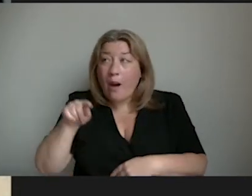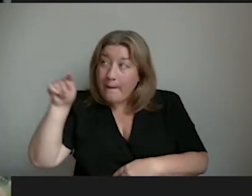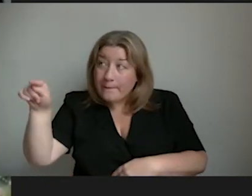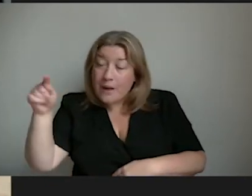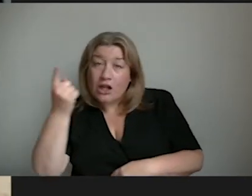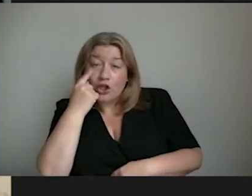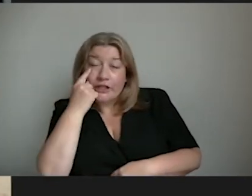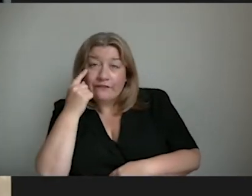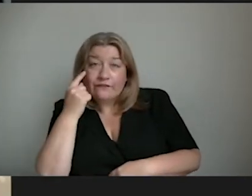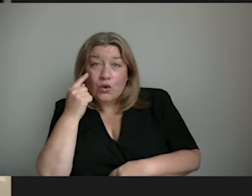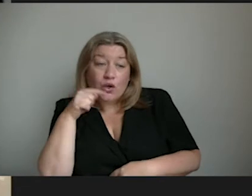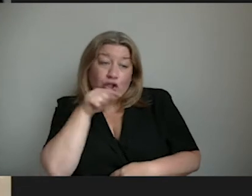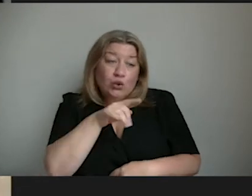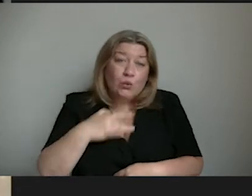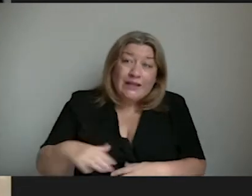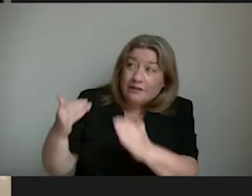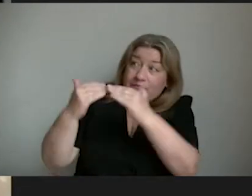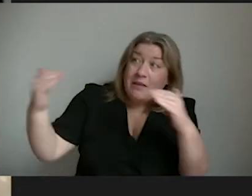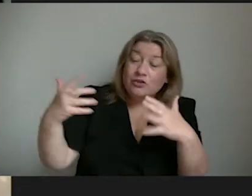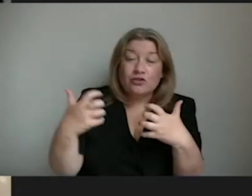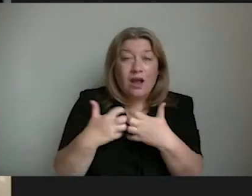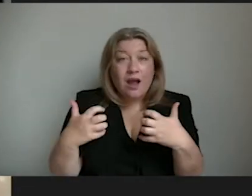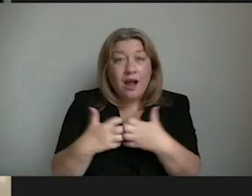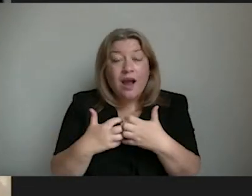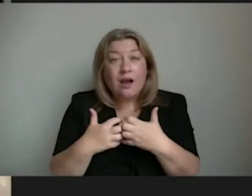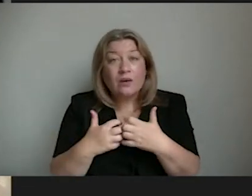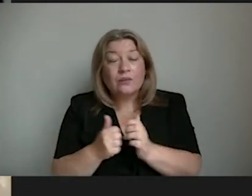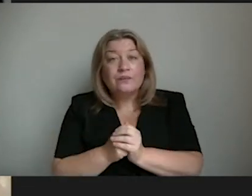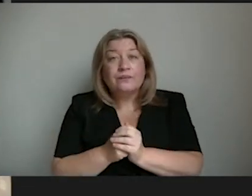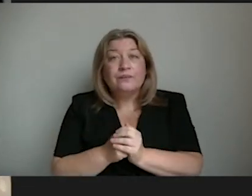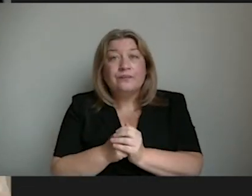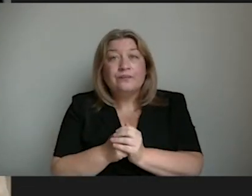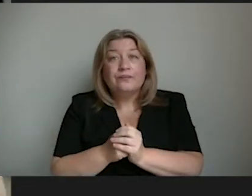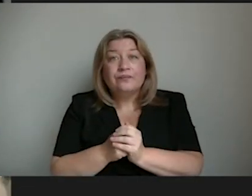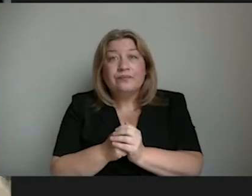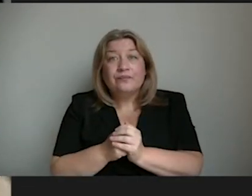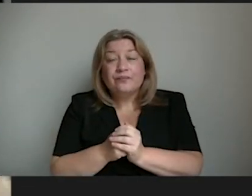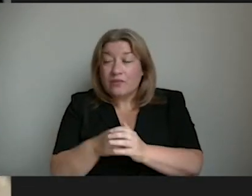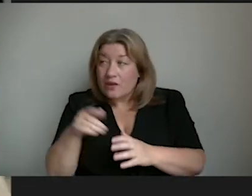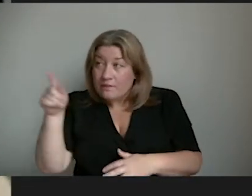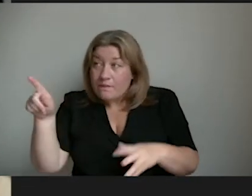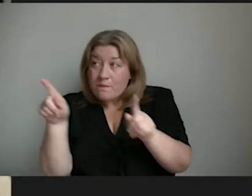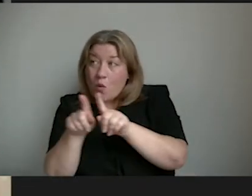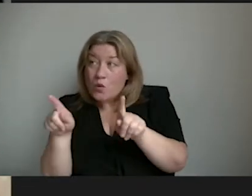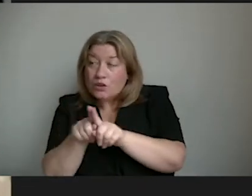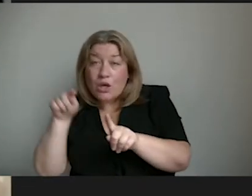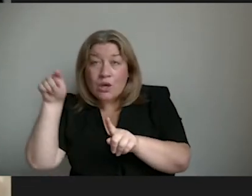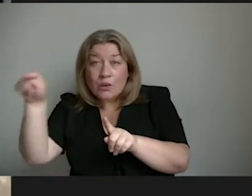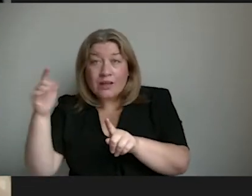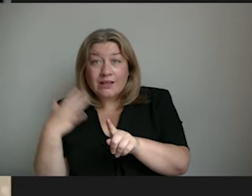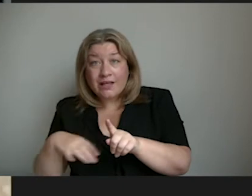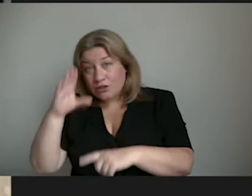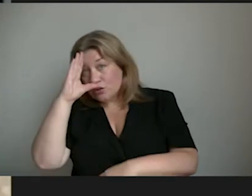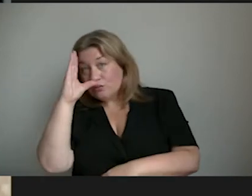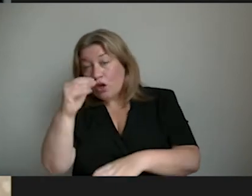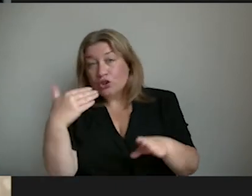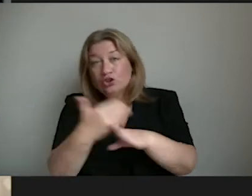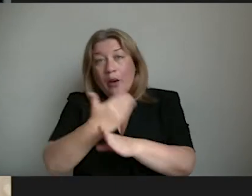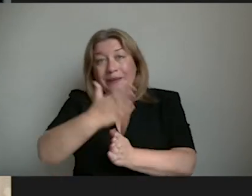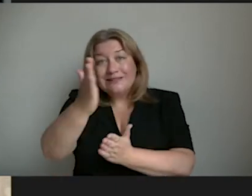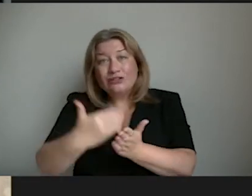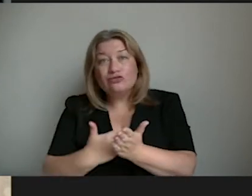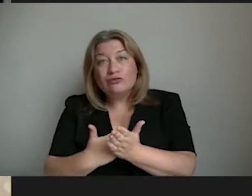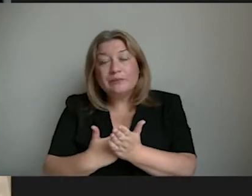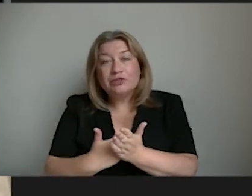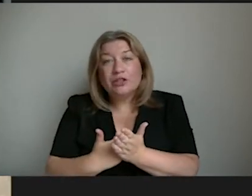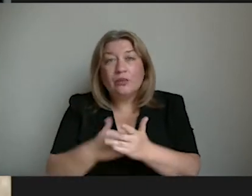from you as the employer, and what you'll need in place to take on an apprentice. Obviously, we would then get your job description and we'd get that advertised